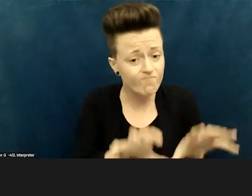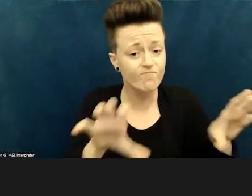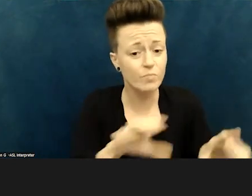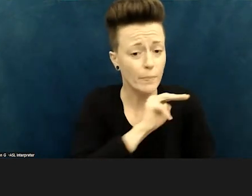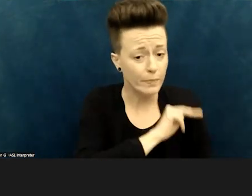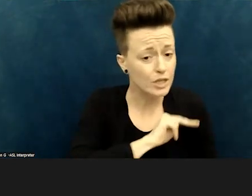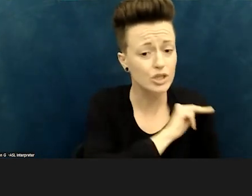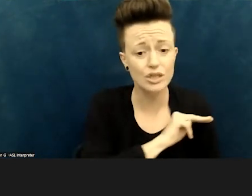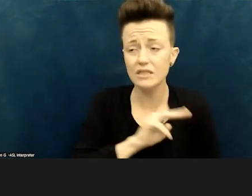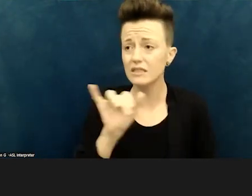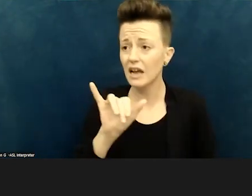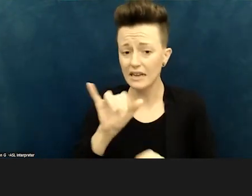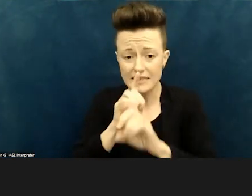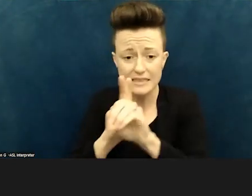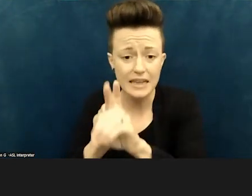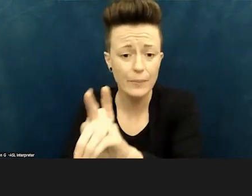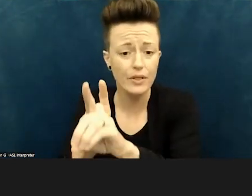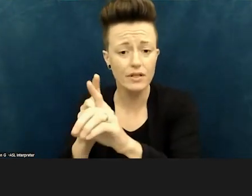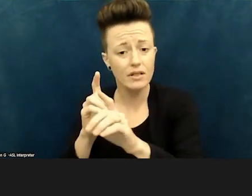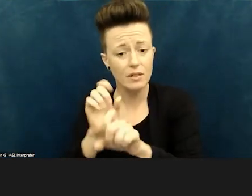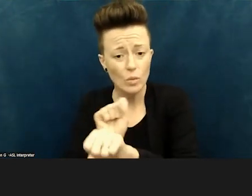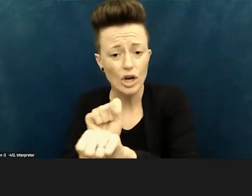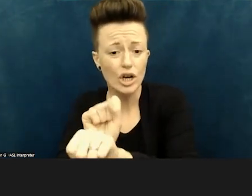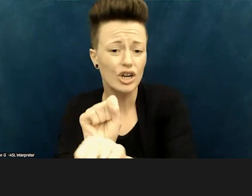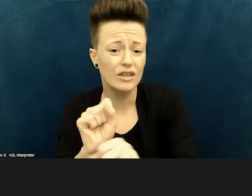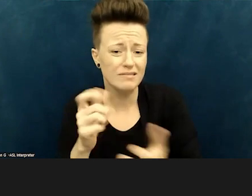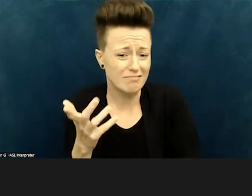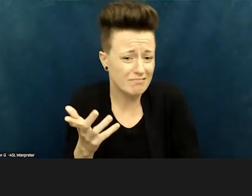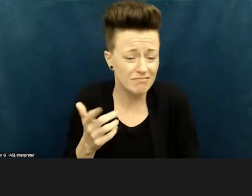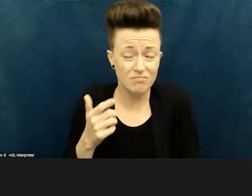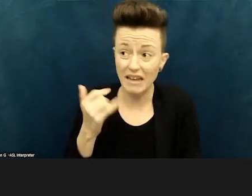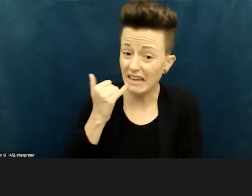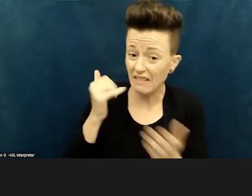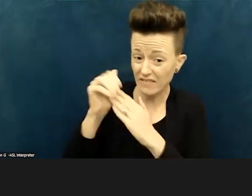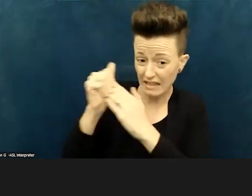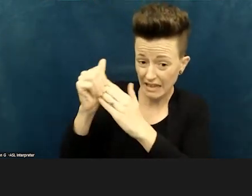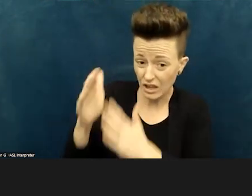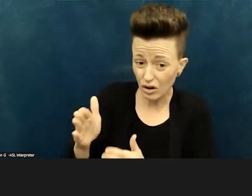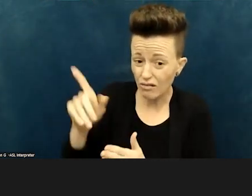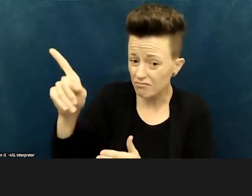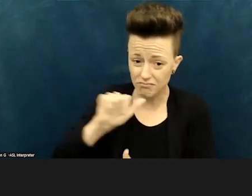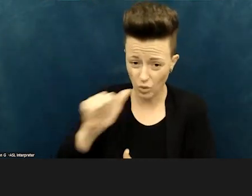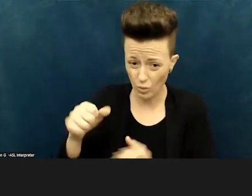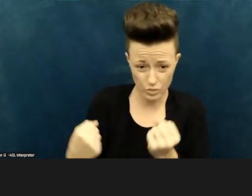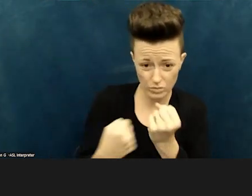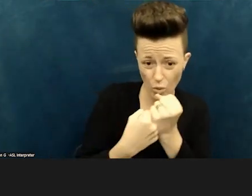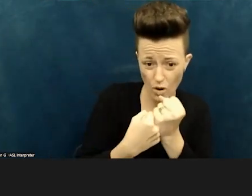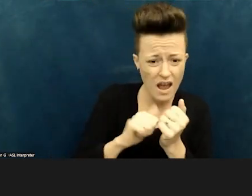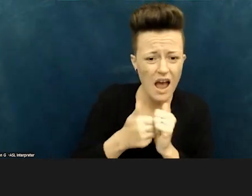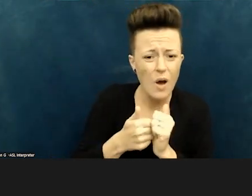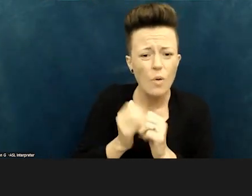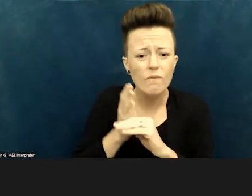in the Senate and other parts of the denominations don't support what we're trying to do, how do we overcome that barrier?